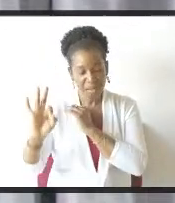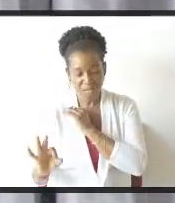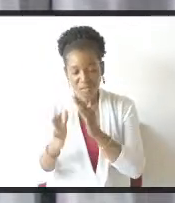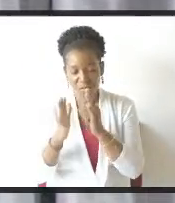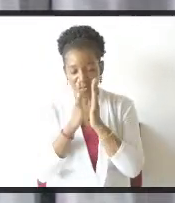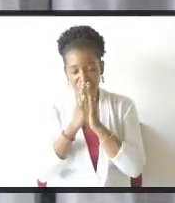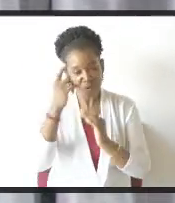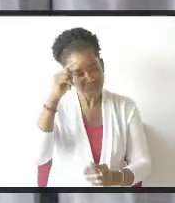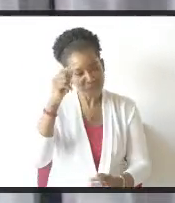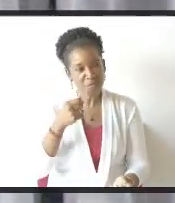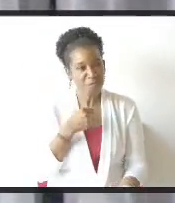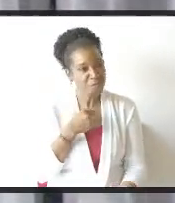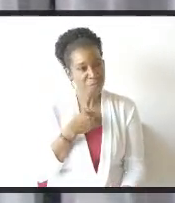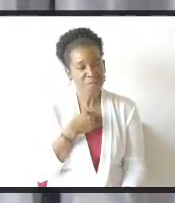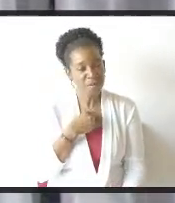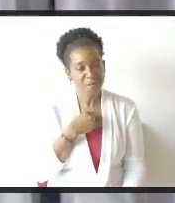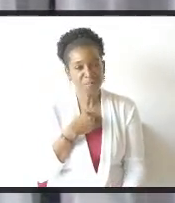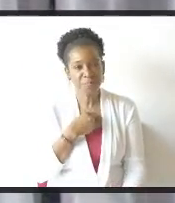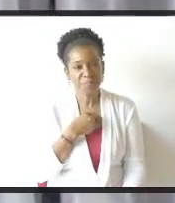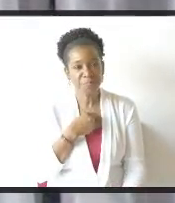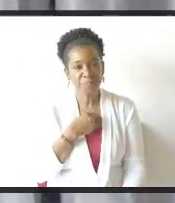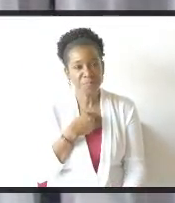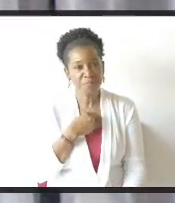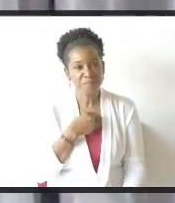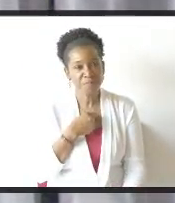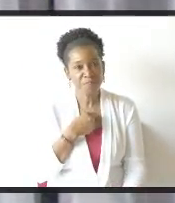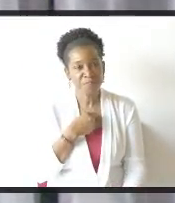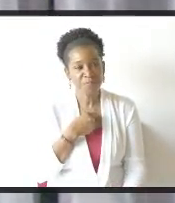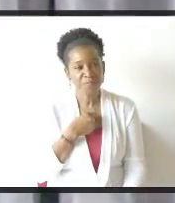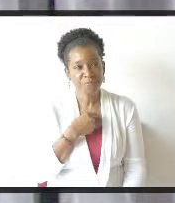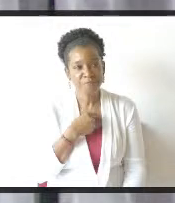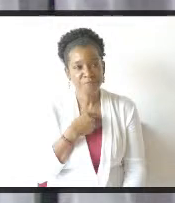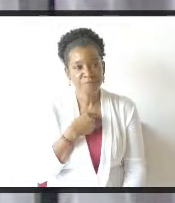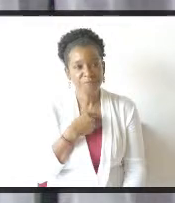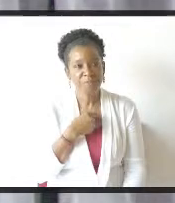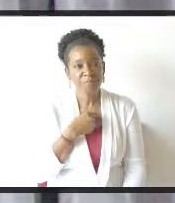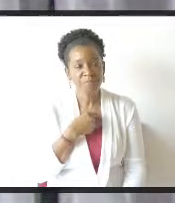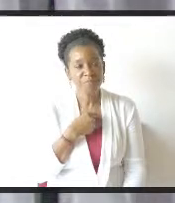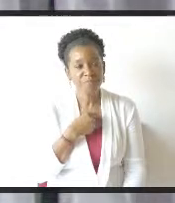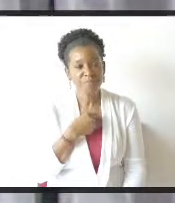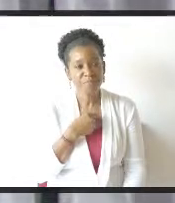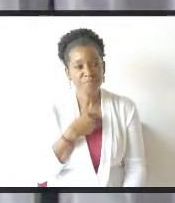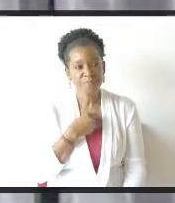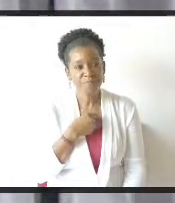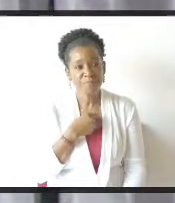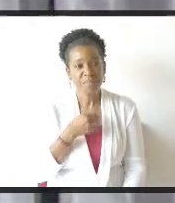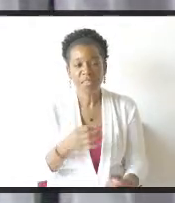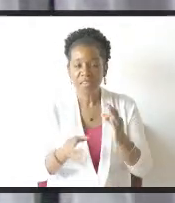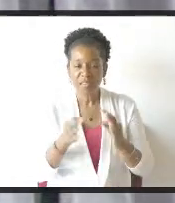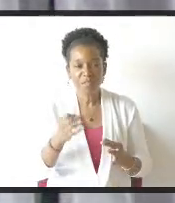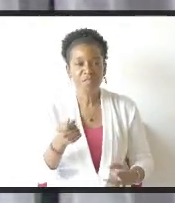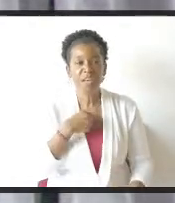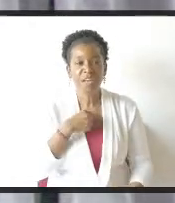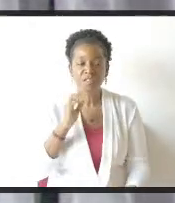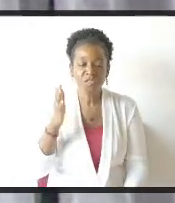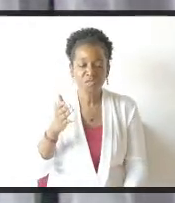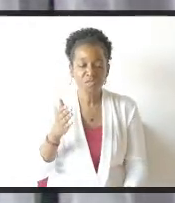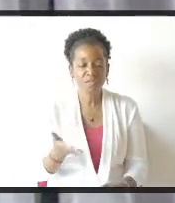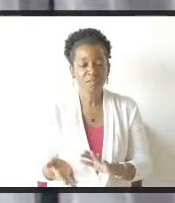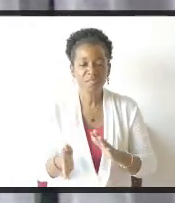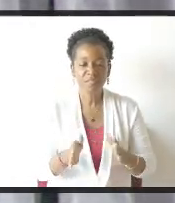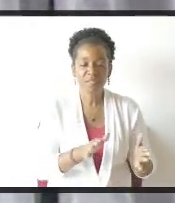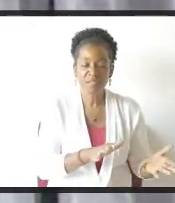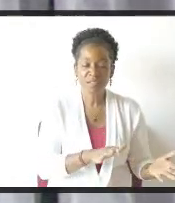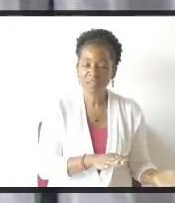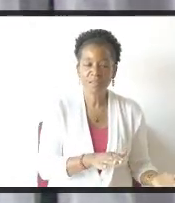to Jesus Christ today. I want to make certain if I should die today, I